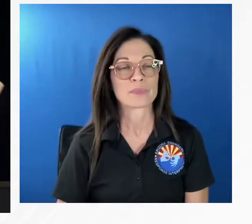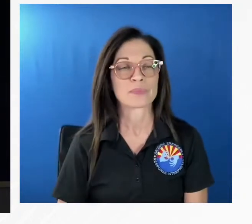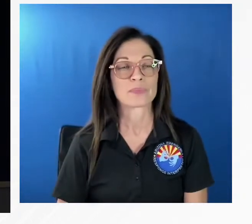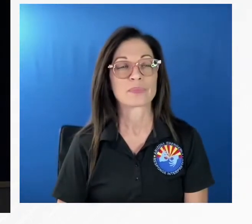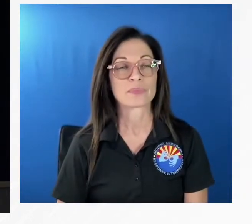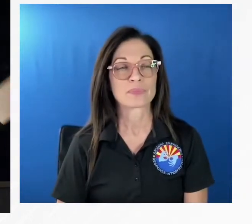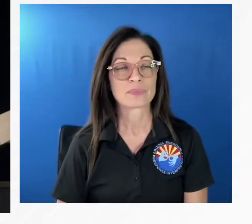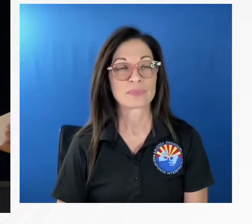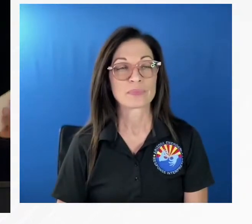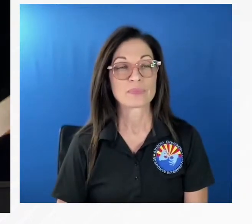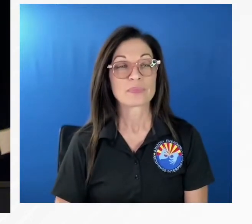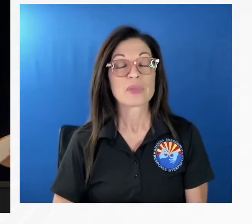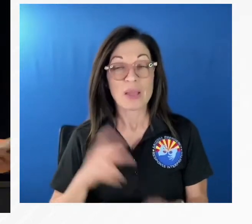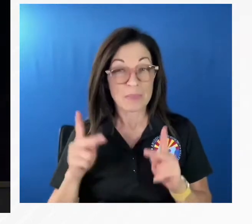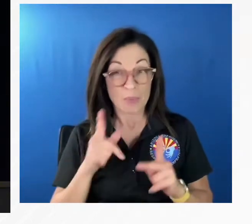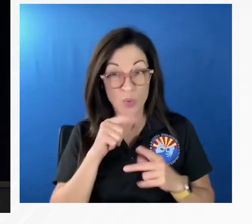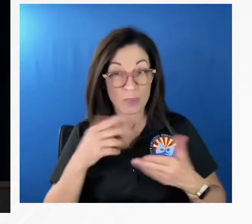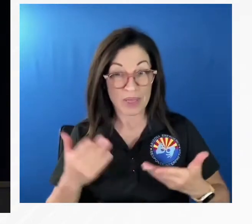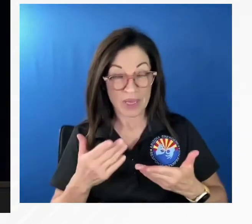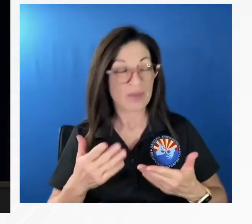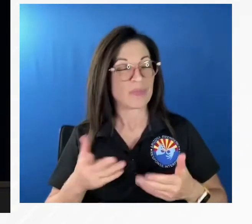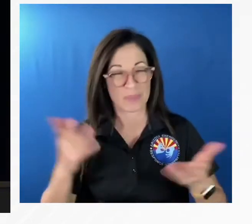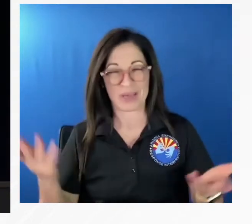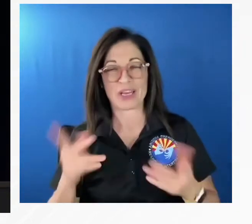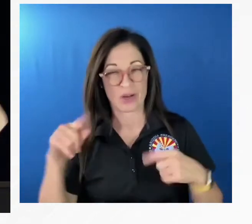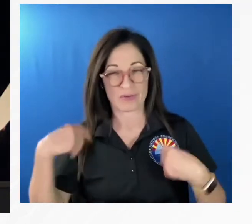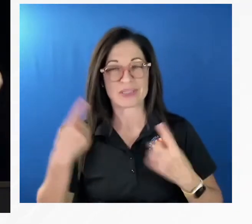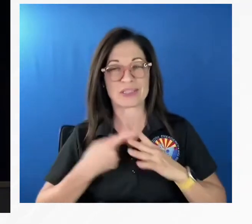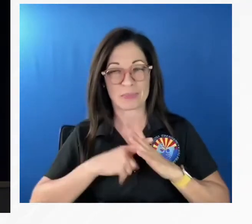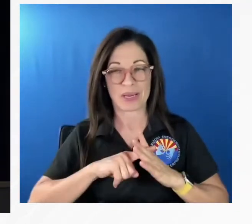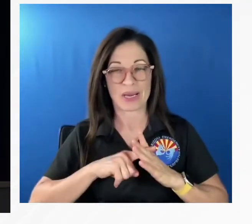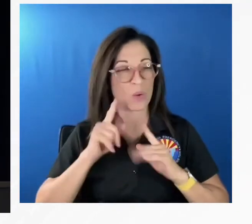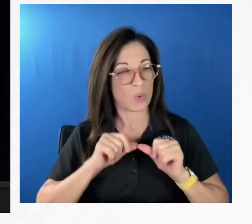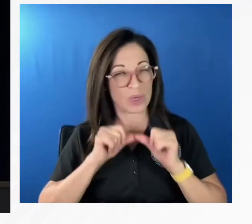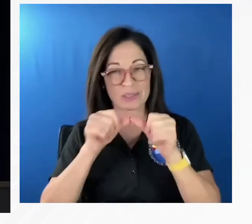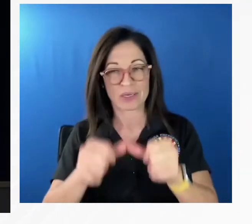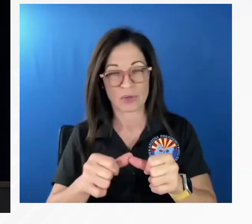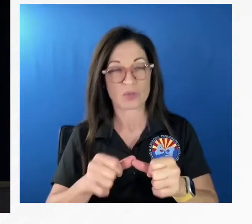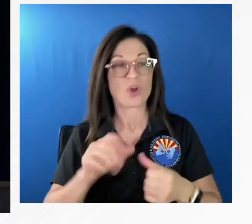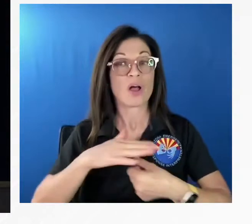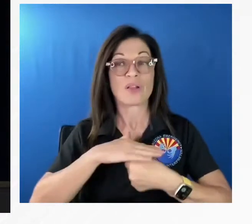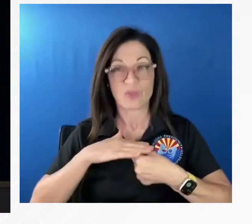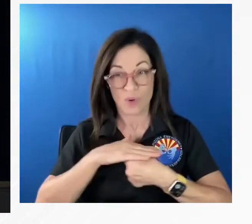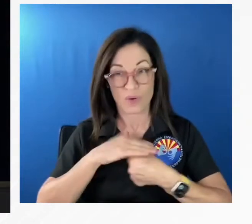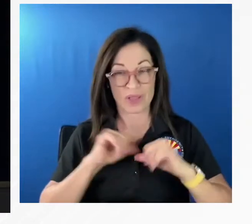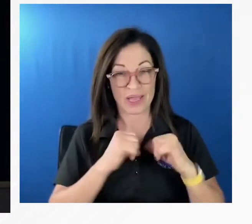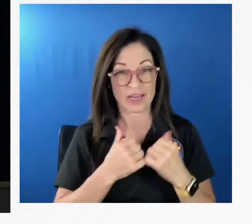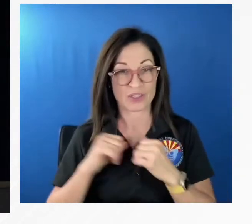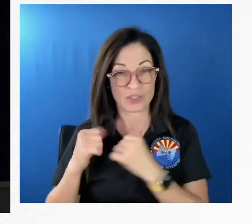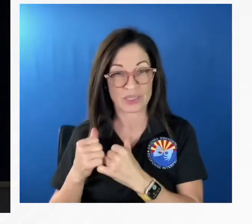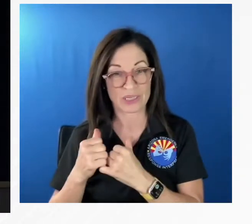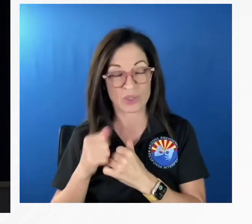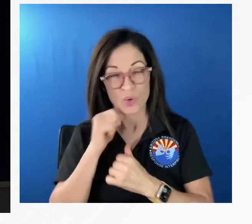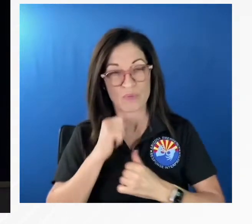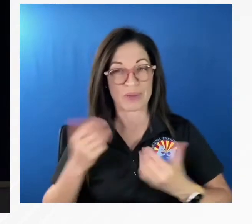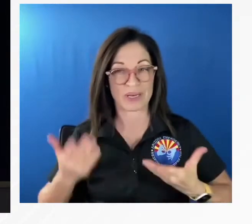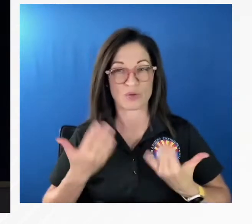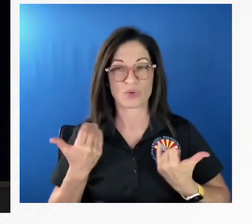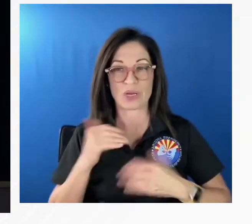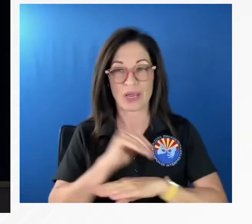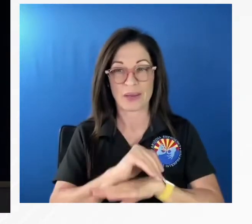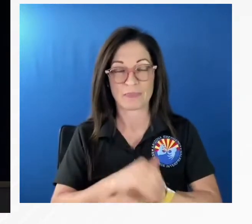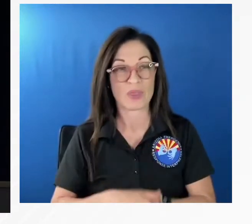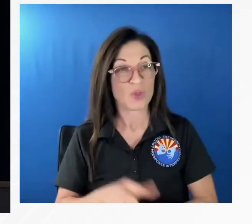are going to be here, they've been here from the beginning, and they're going to be here throughout the incident, are all the local agencies that have spoken before me. So you're lucky